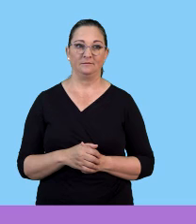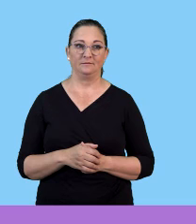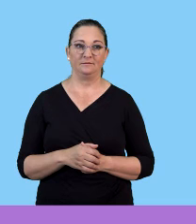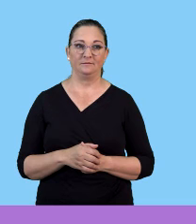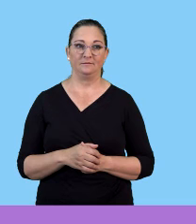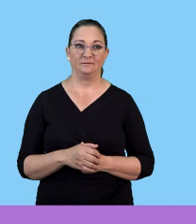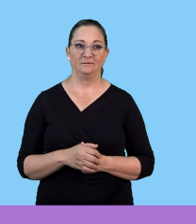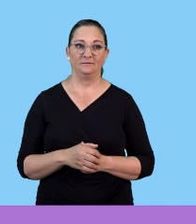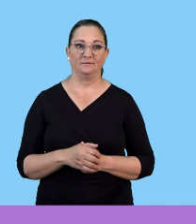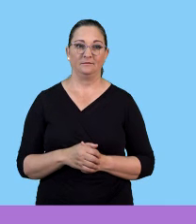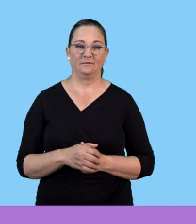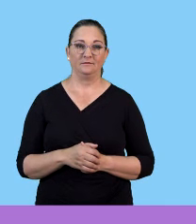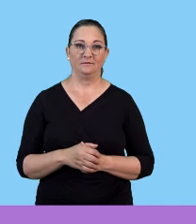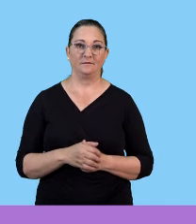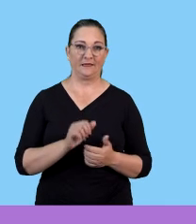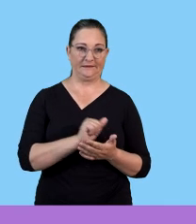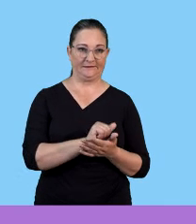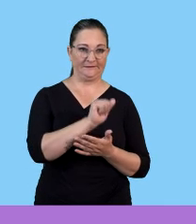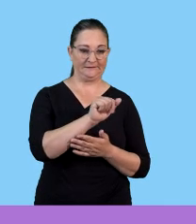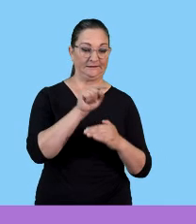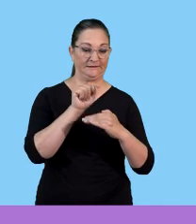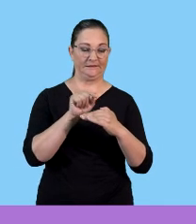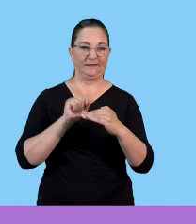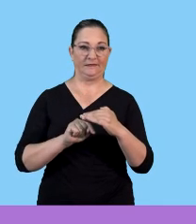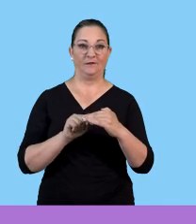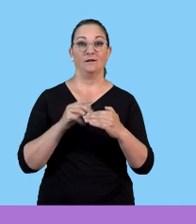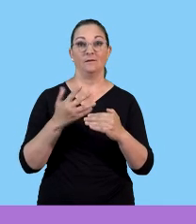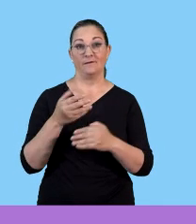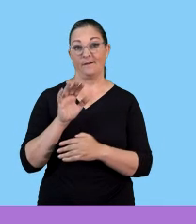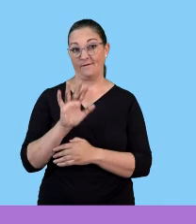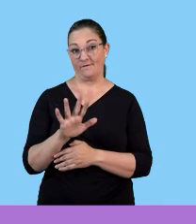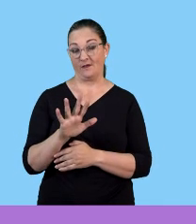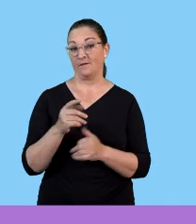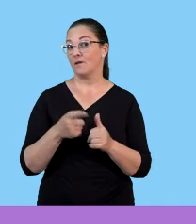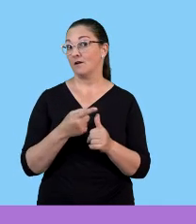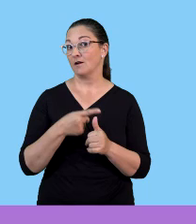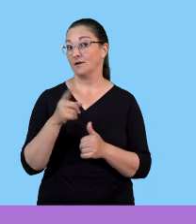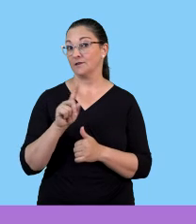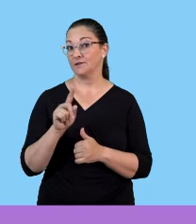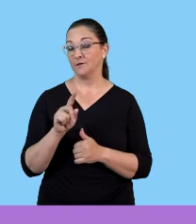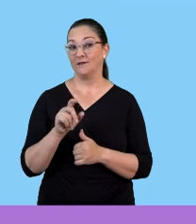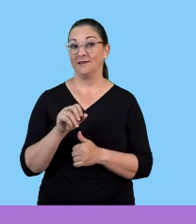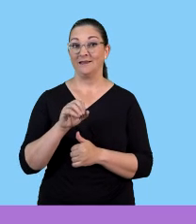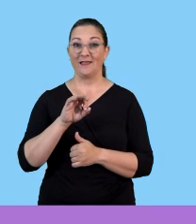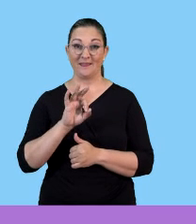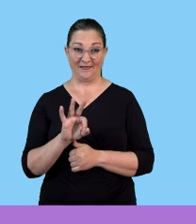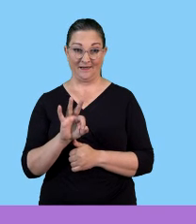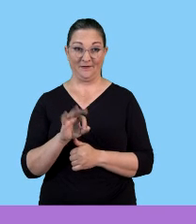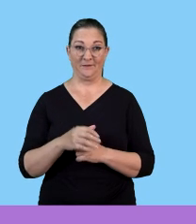Come on, 16. That's better. Divide that by 5, gives